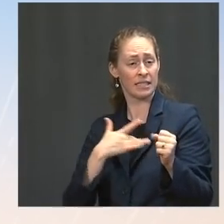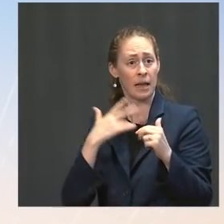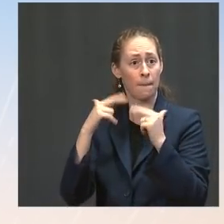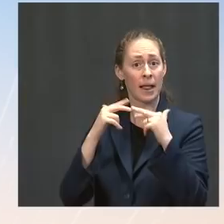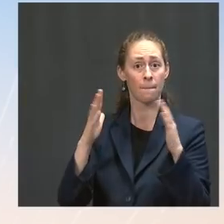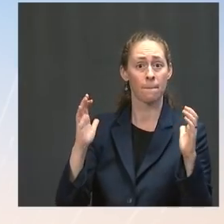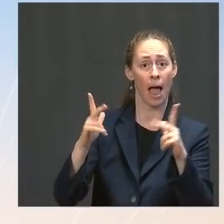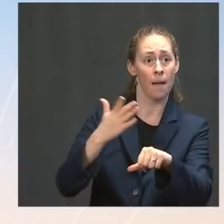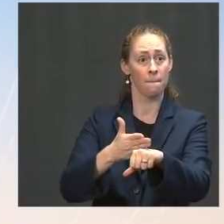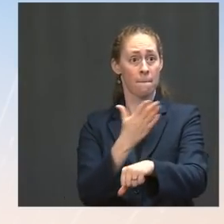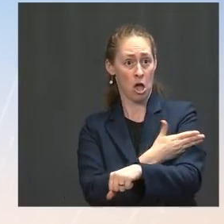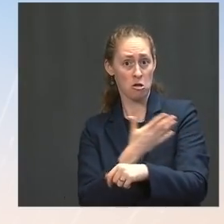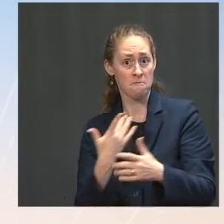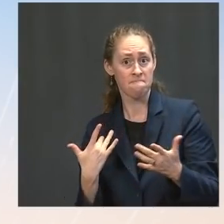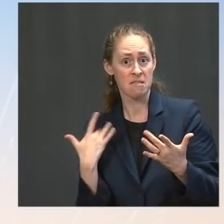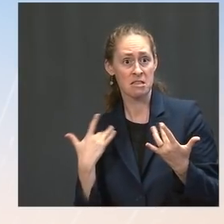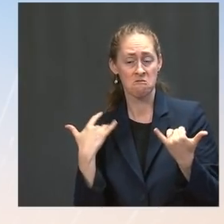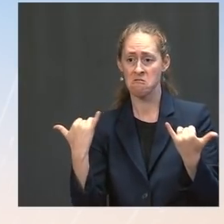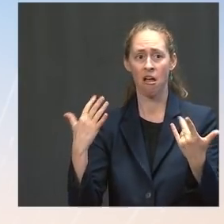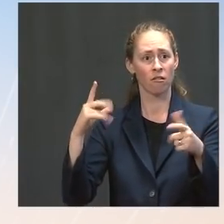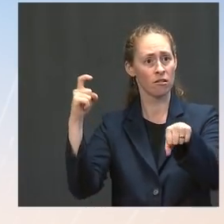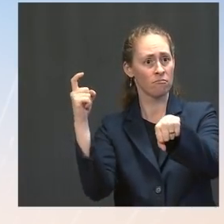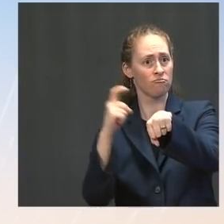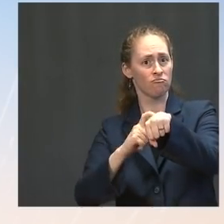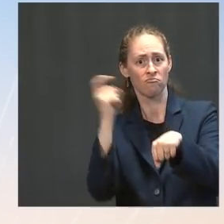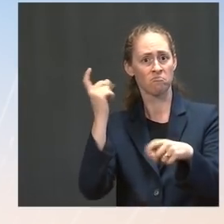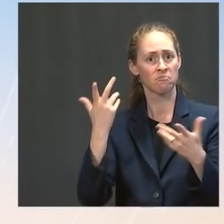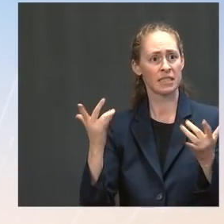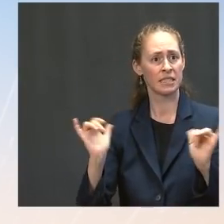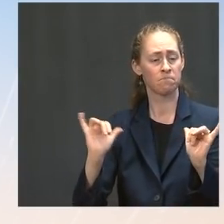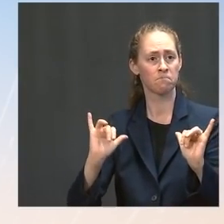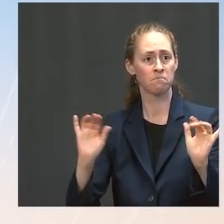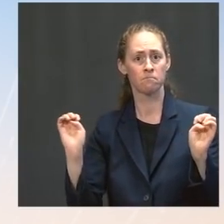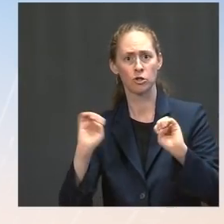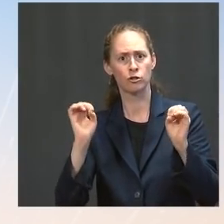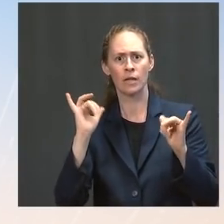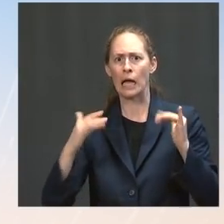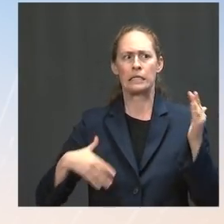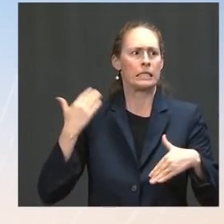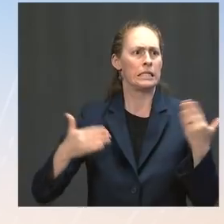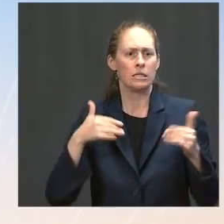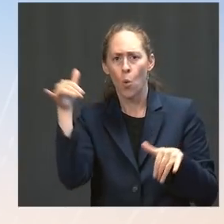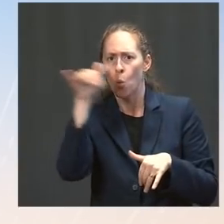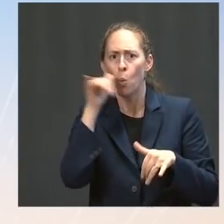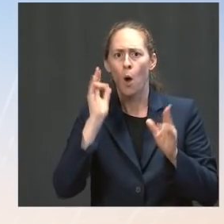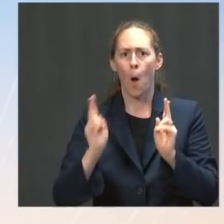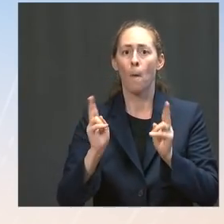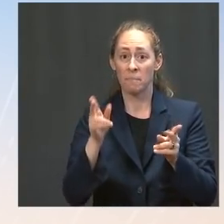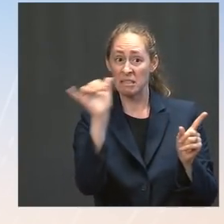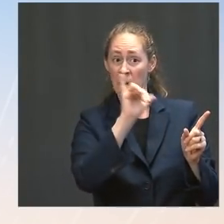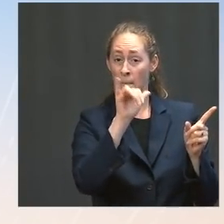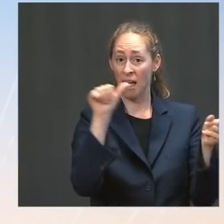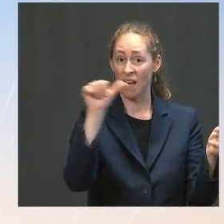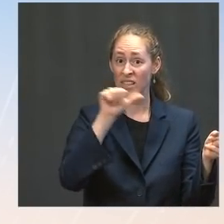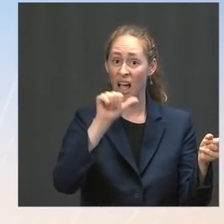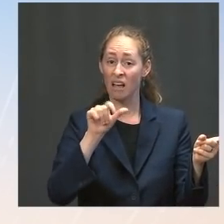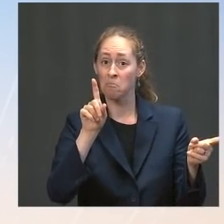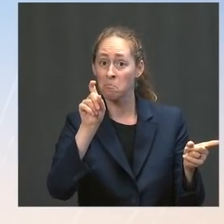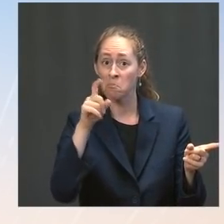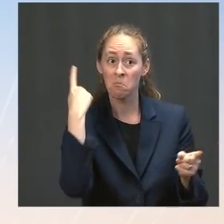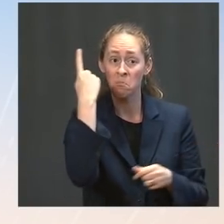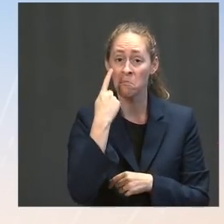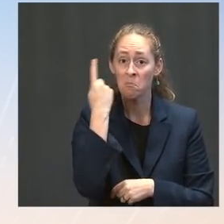briefings. But until that unclassified version is available, I won't be able to provide any more details of the assessment. Without getting into details, the